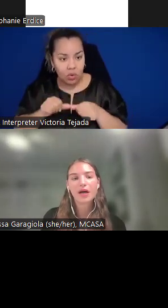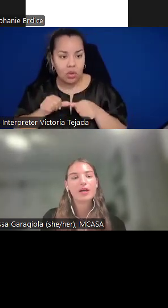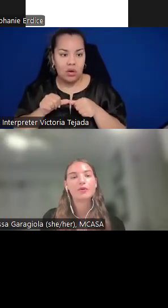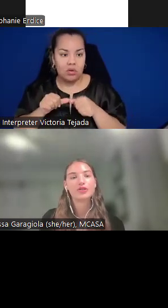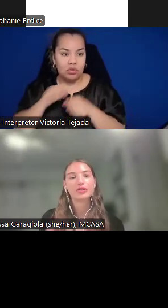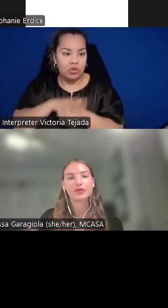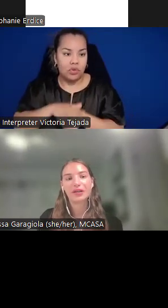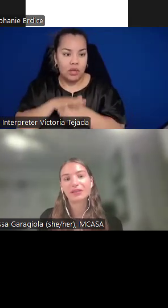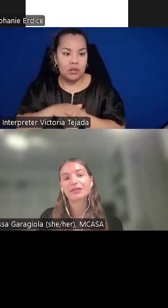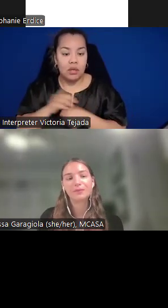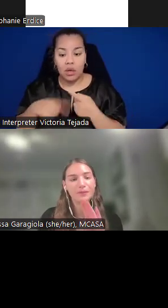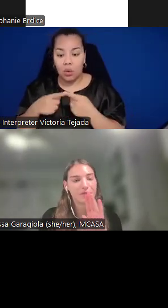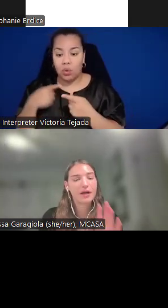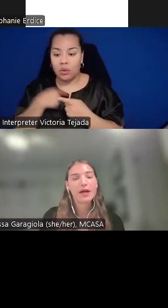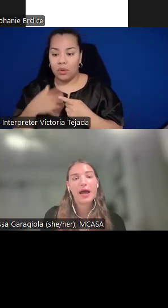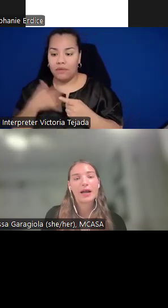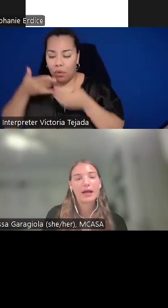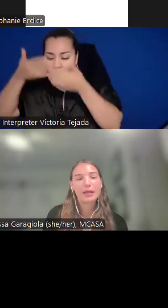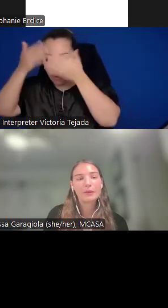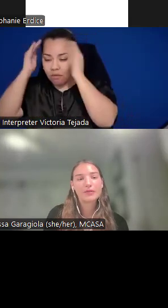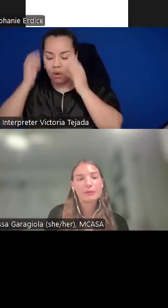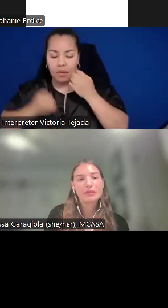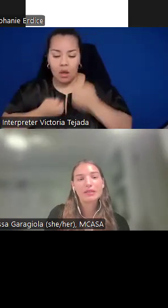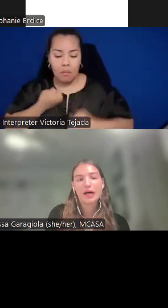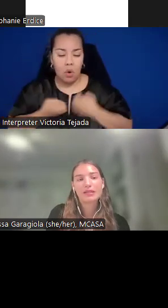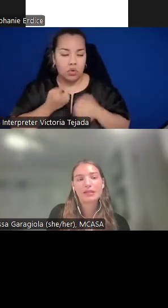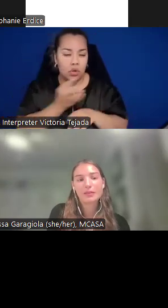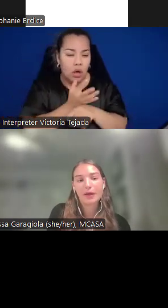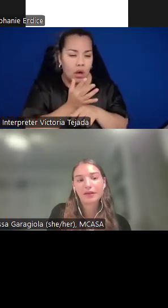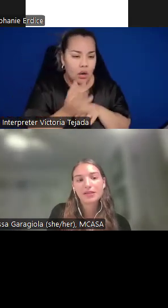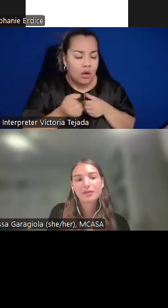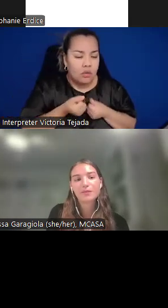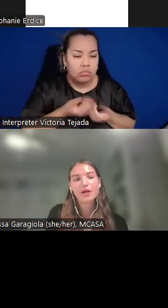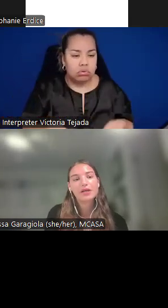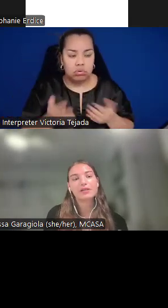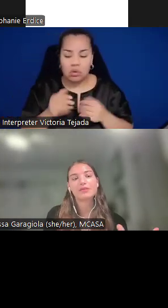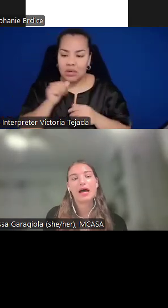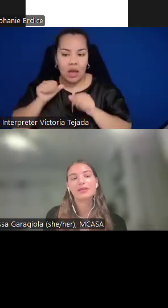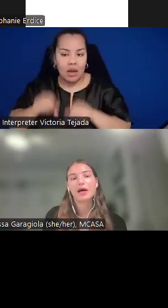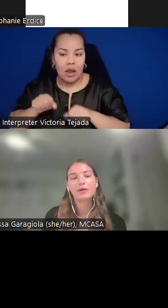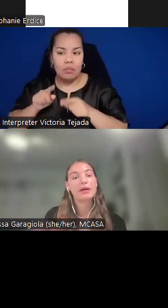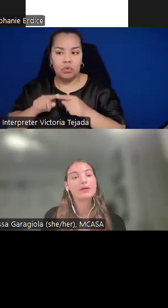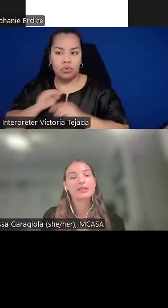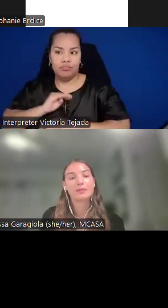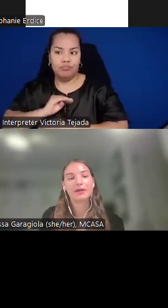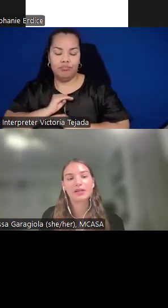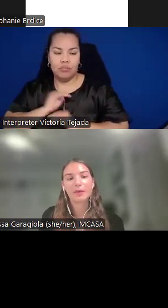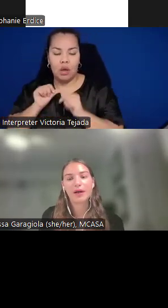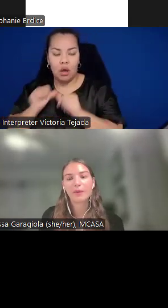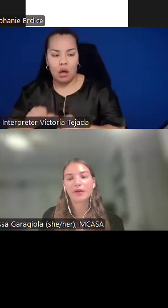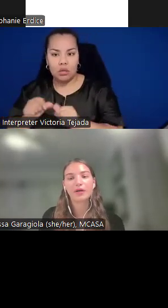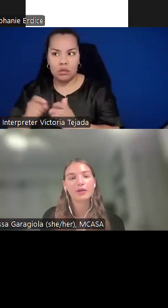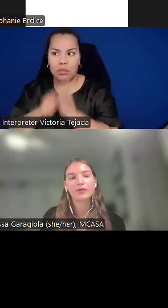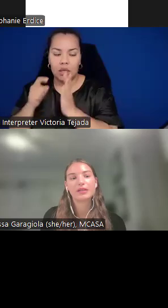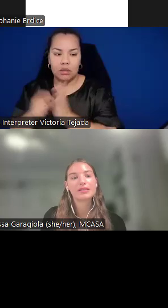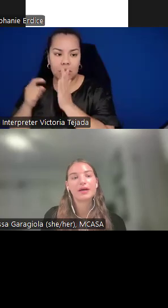overwhelmed, emotionally drained, sorry, and unable to meet constant demands. Some signs that we may be experiencing